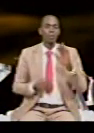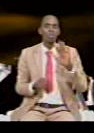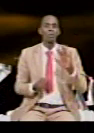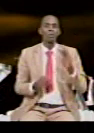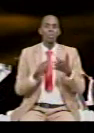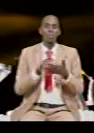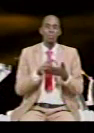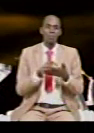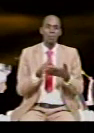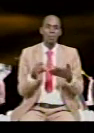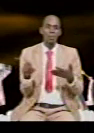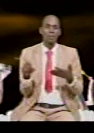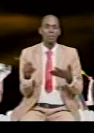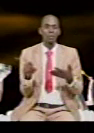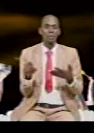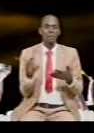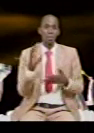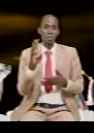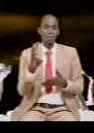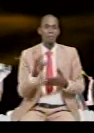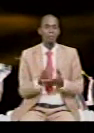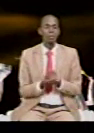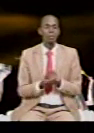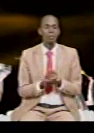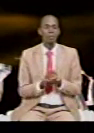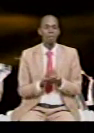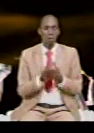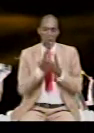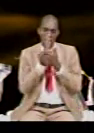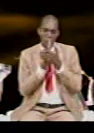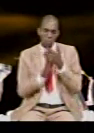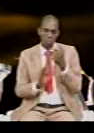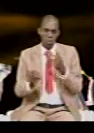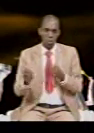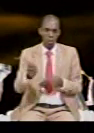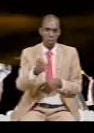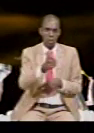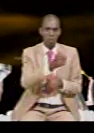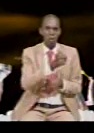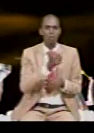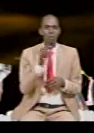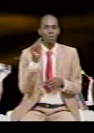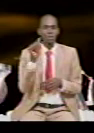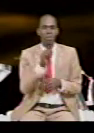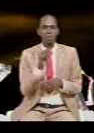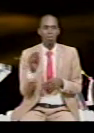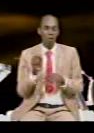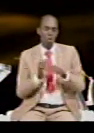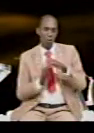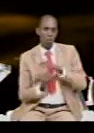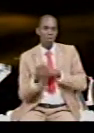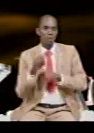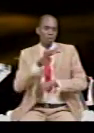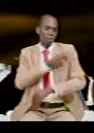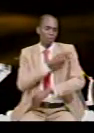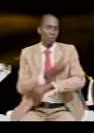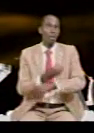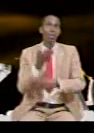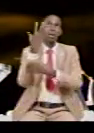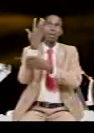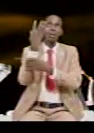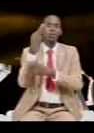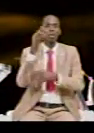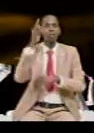5, I read from verse 6. It says, "Humble yourself, therefore, under the mighty hand of